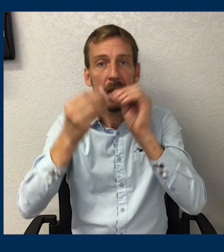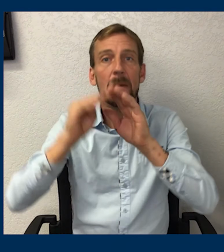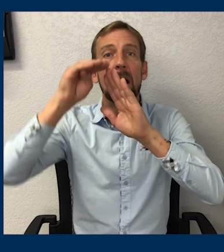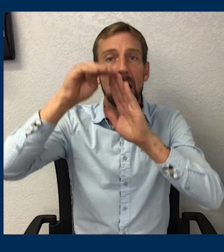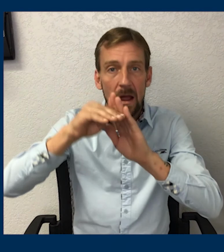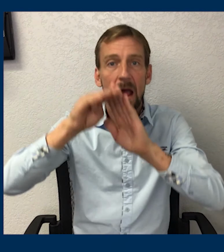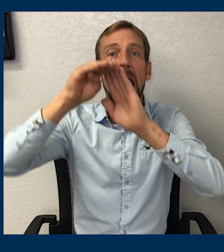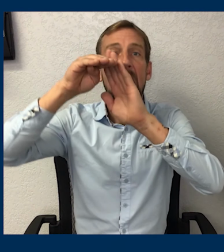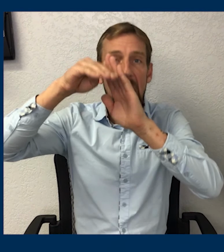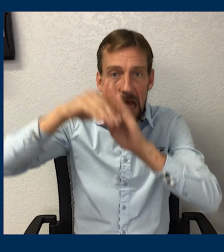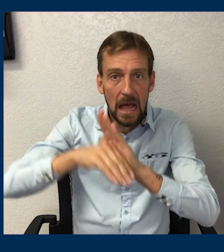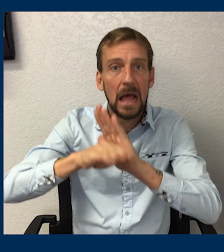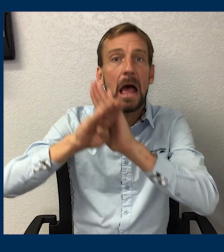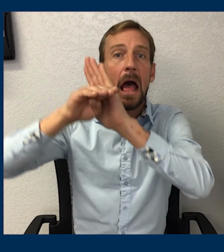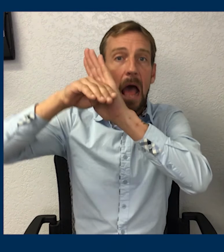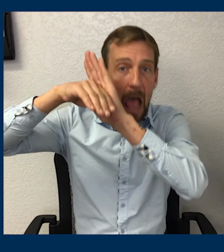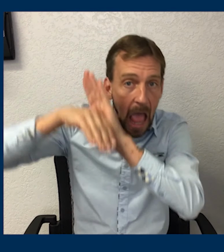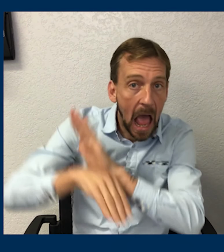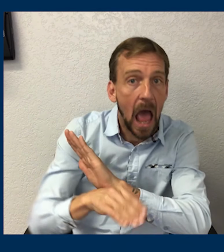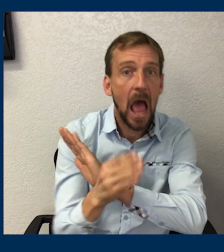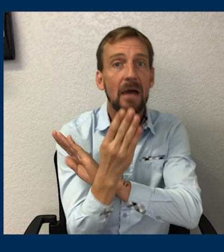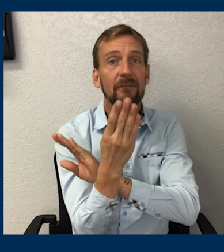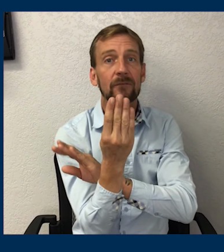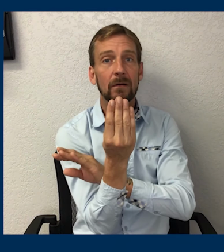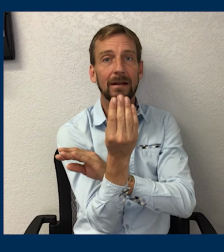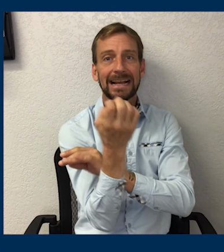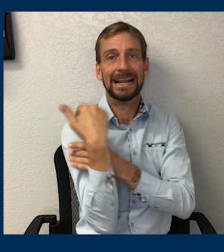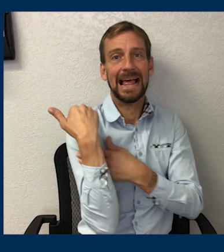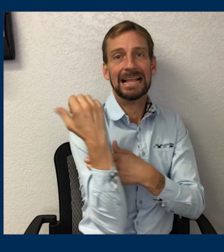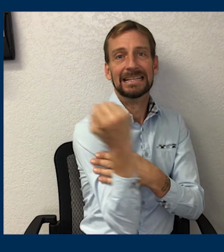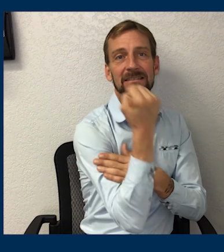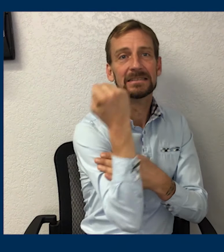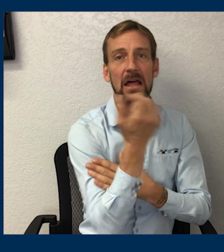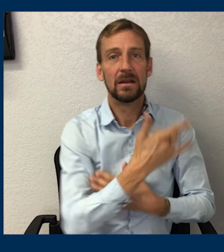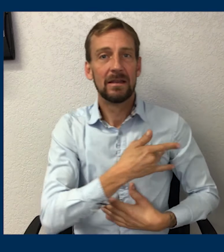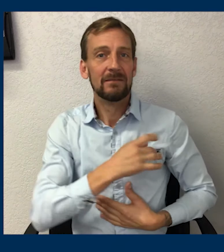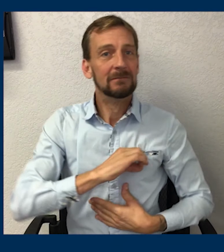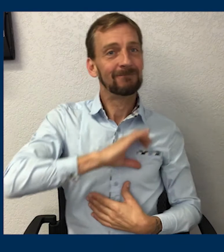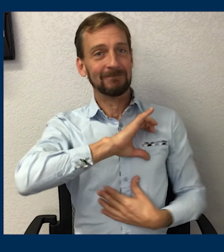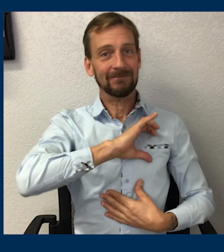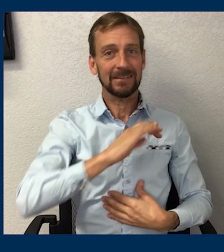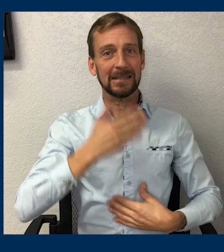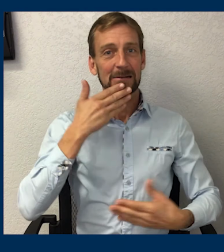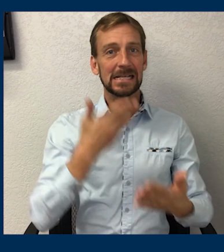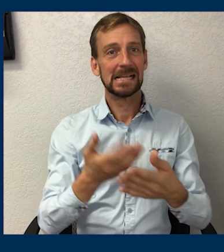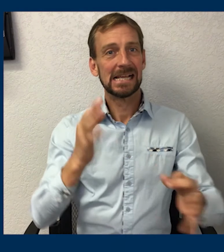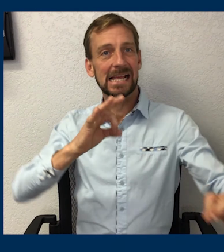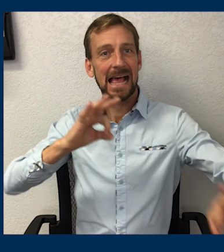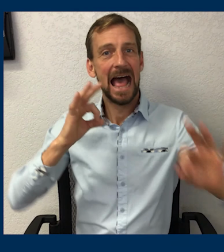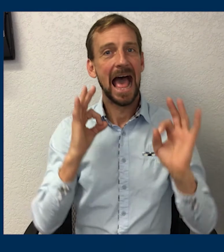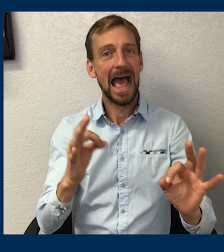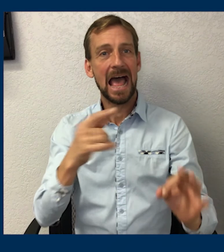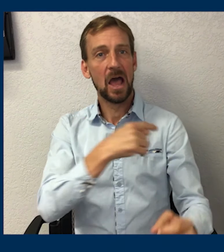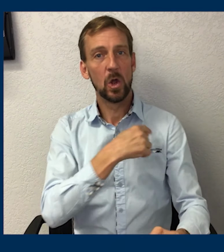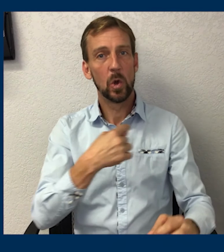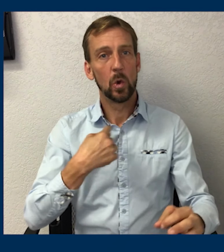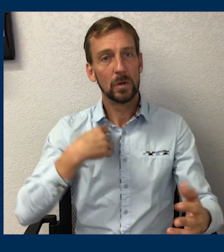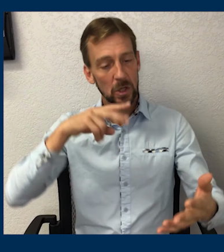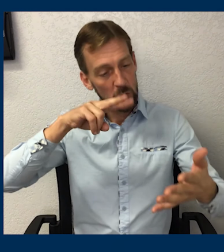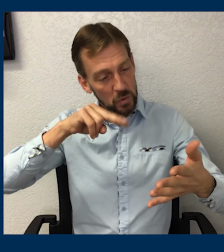that low mark of only 14 on Saturday, and starting to feel really good. But we were, obviously reading at what was